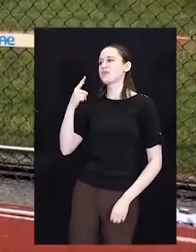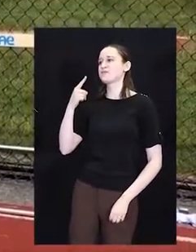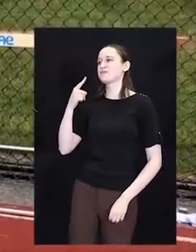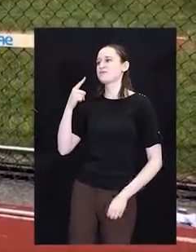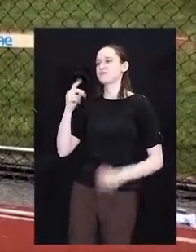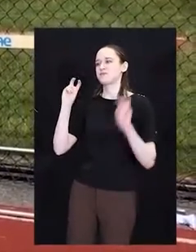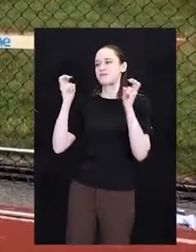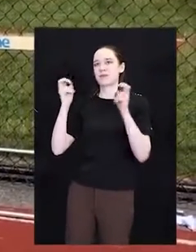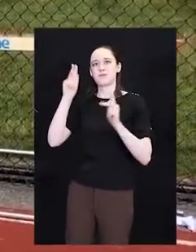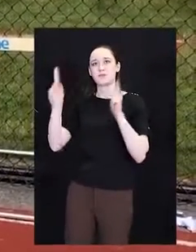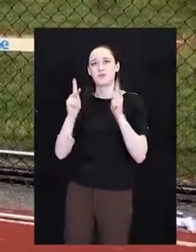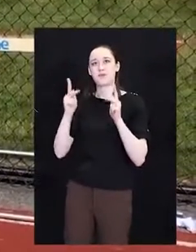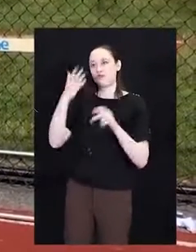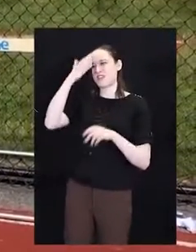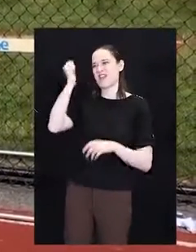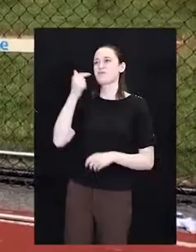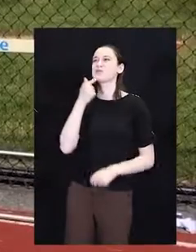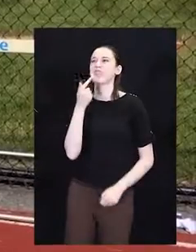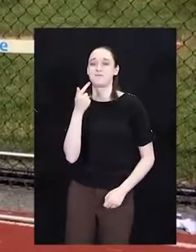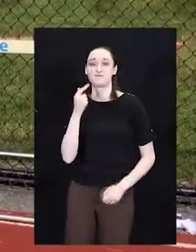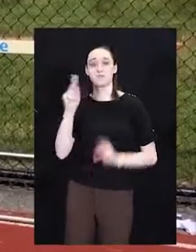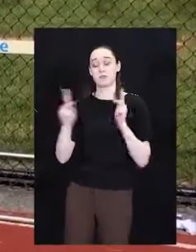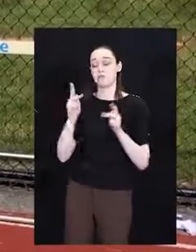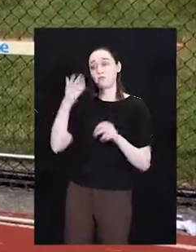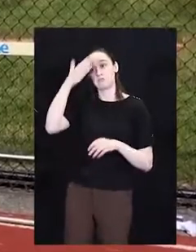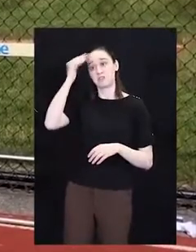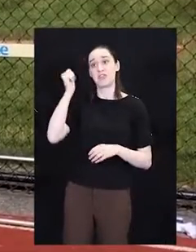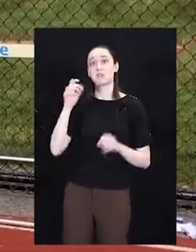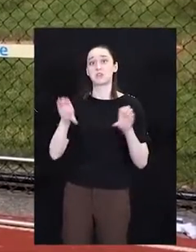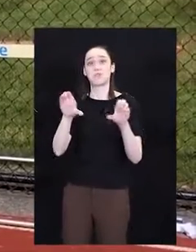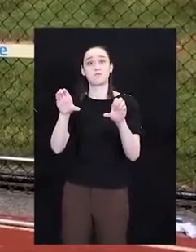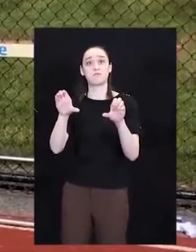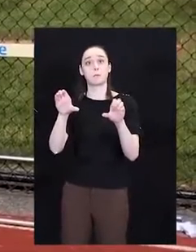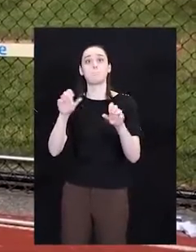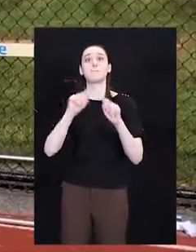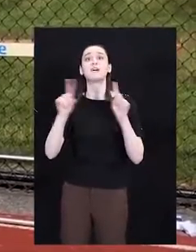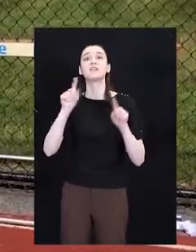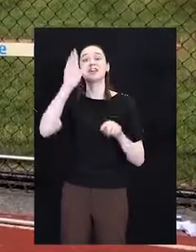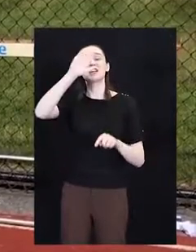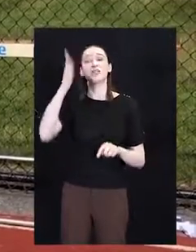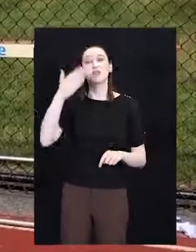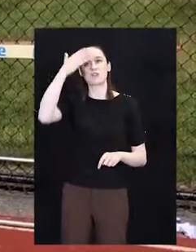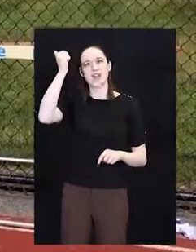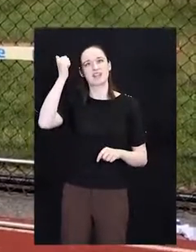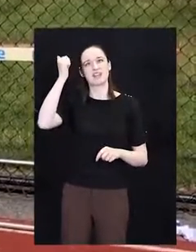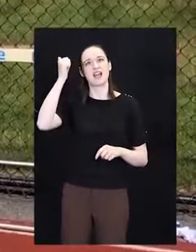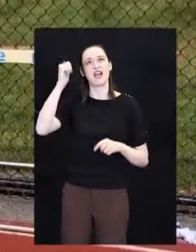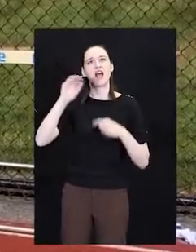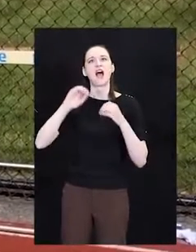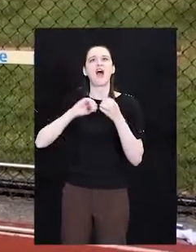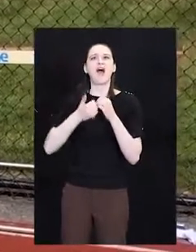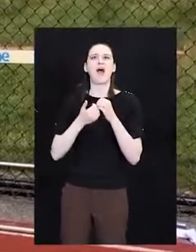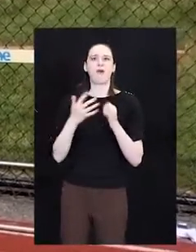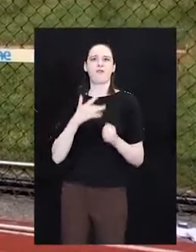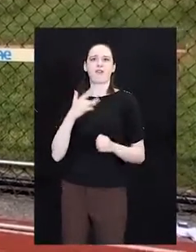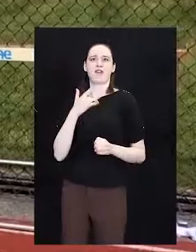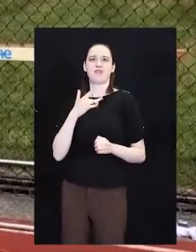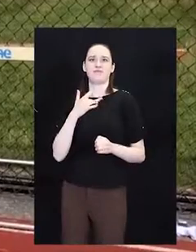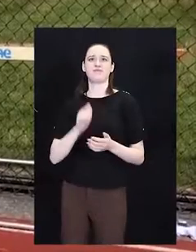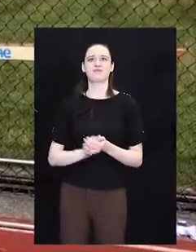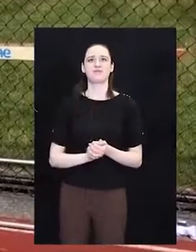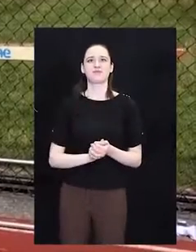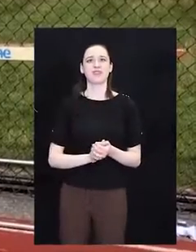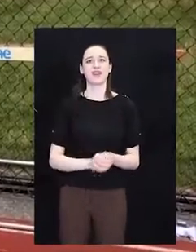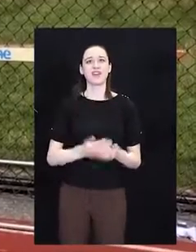"People will forget what you said, people will forget what you did, but people will not forget how you made them feel." Thank you to the entire class